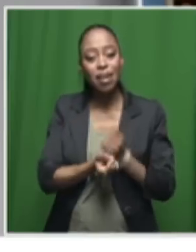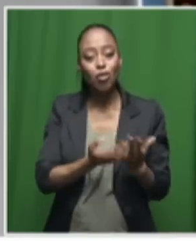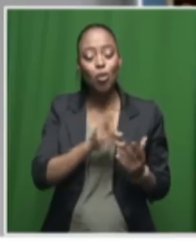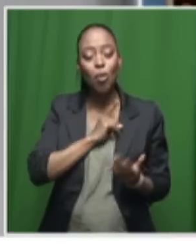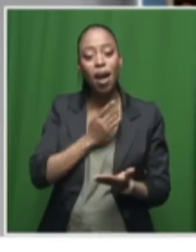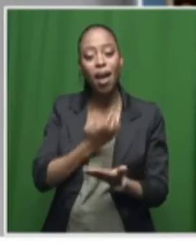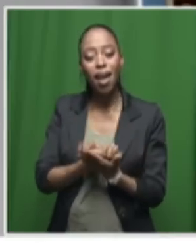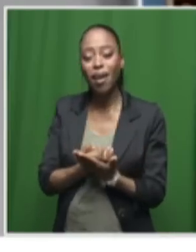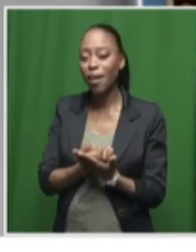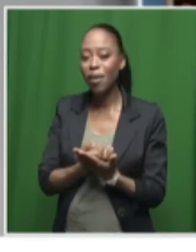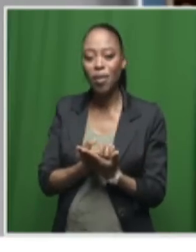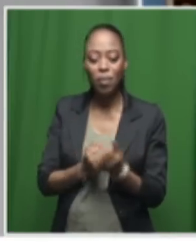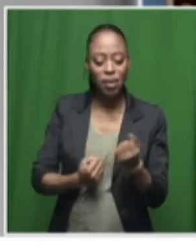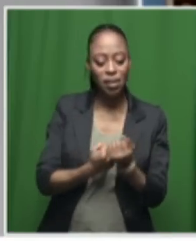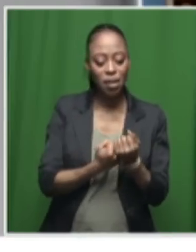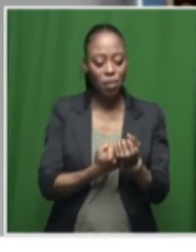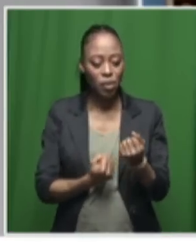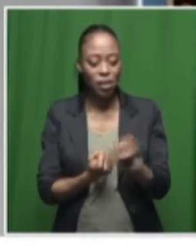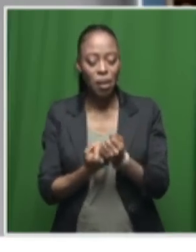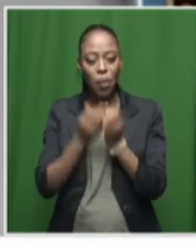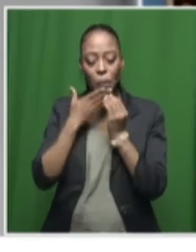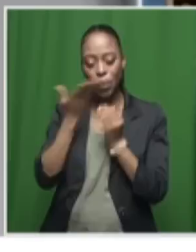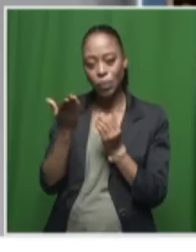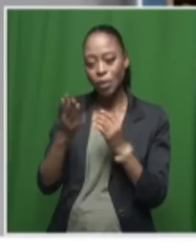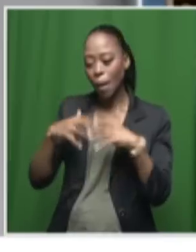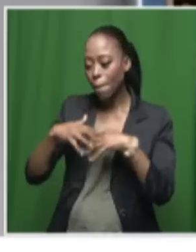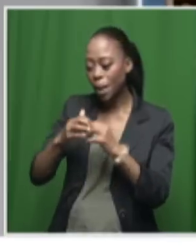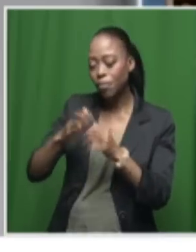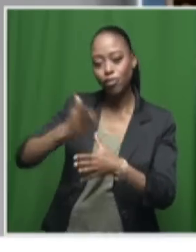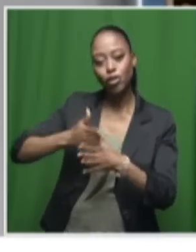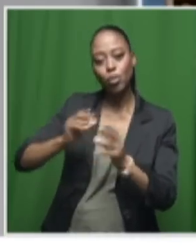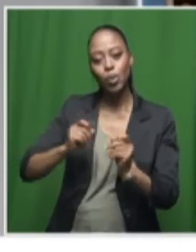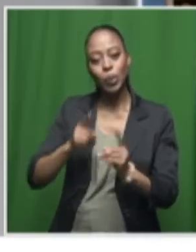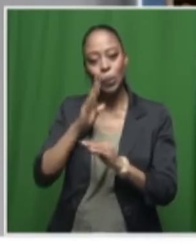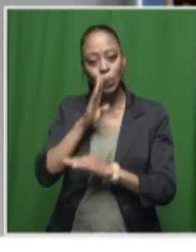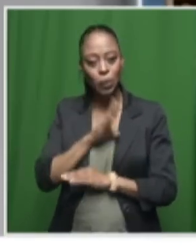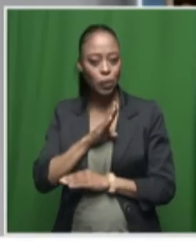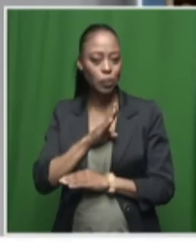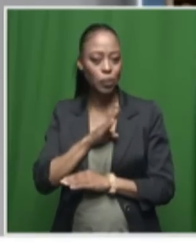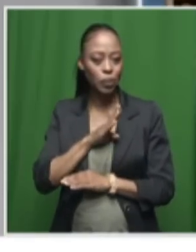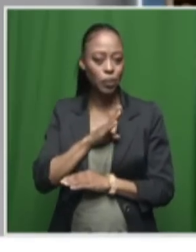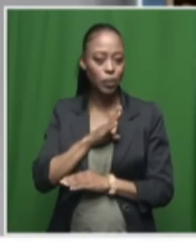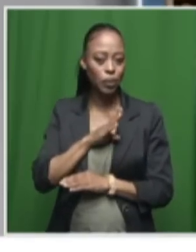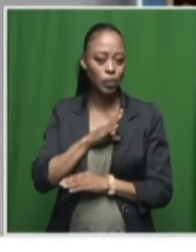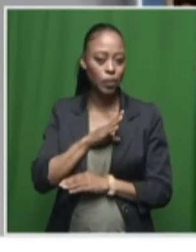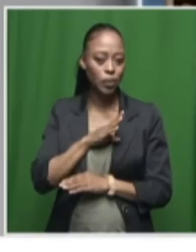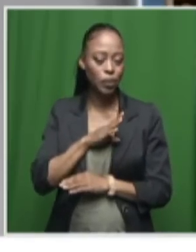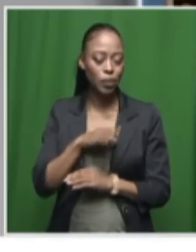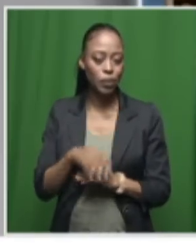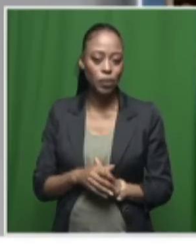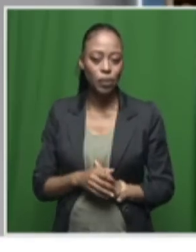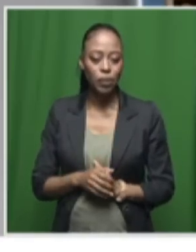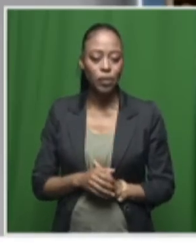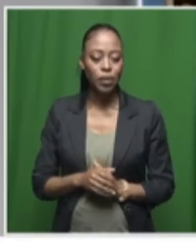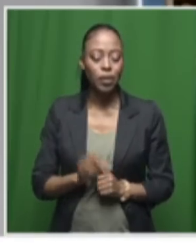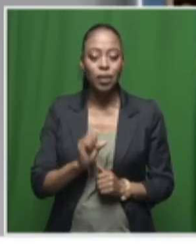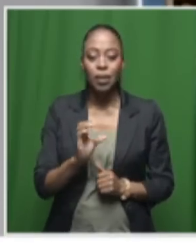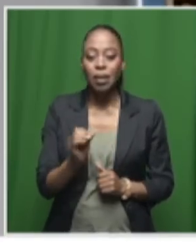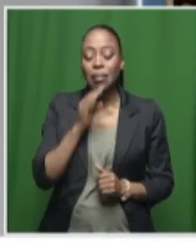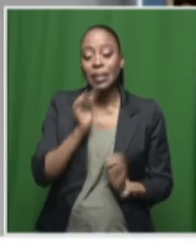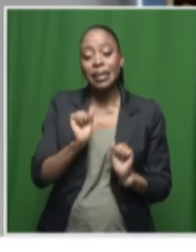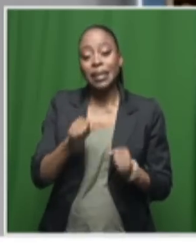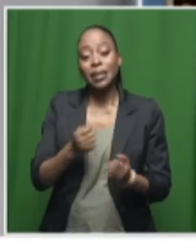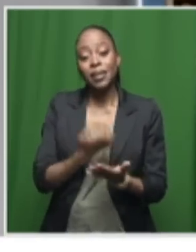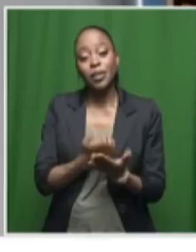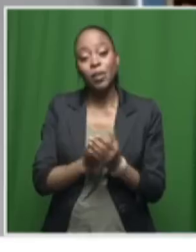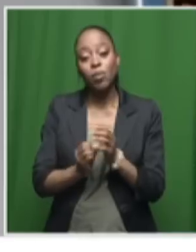economy is not capable of creating enough jobs and enough wealth creation to support the population in South Africa. So even if the